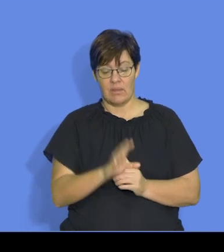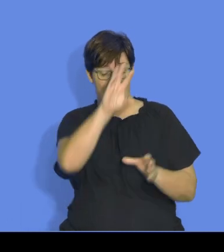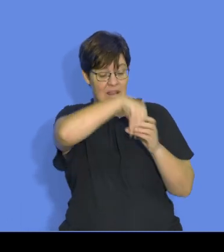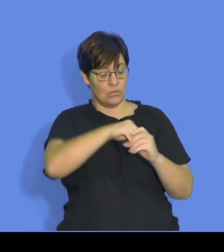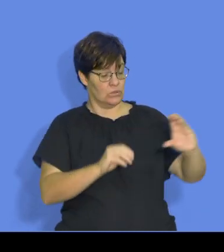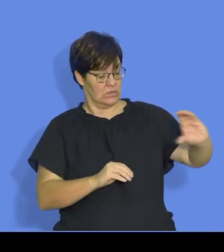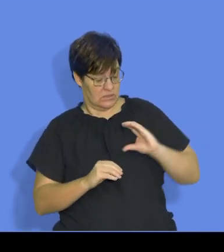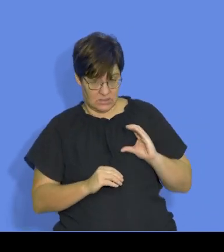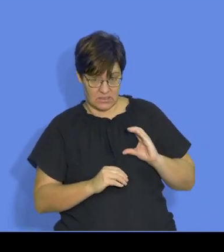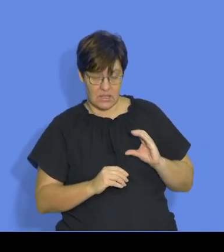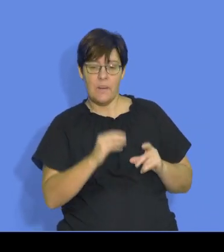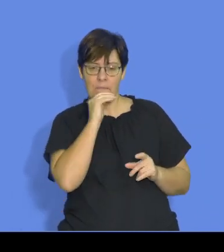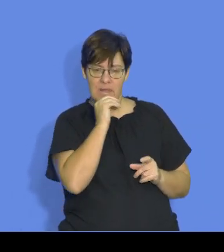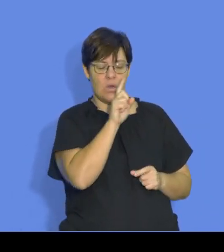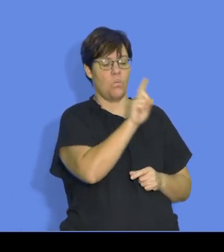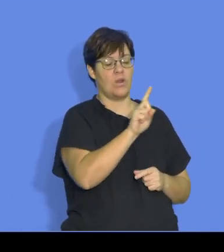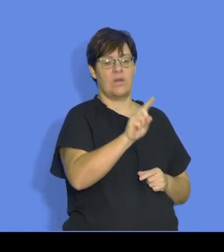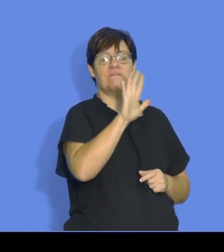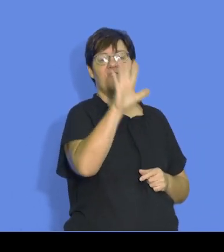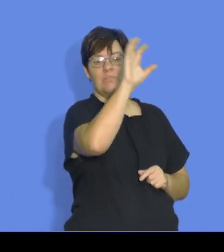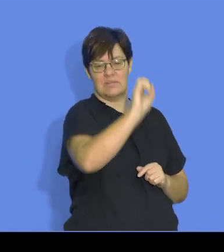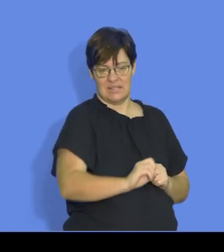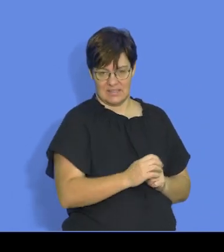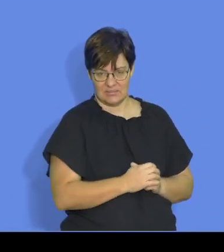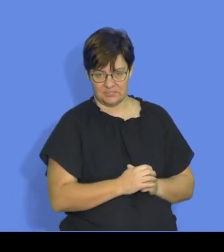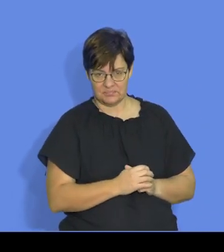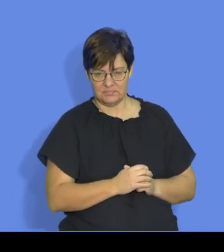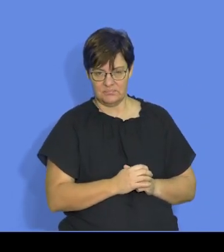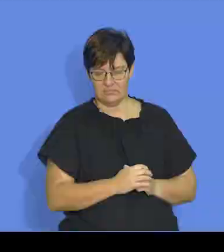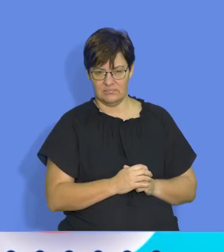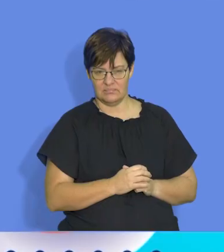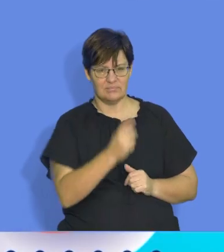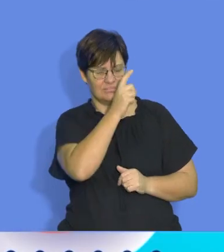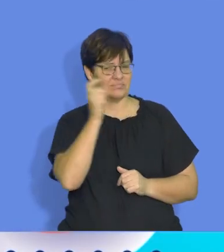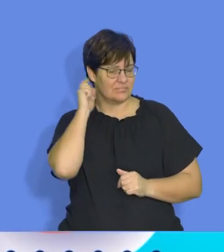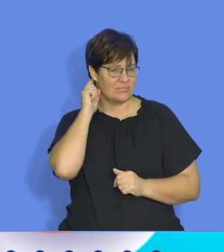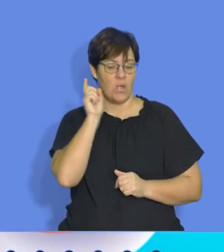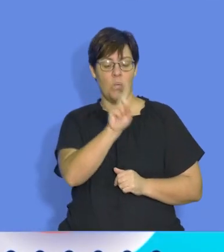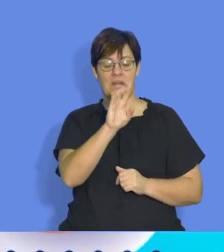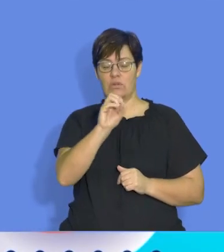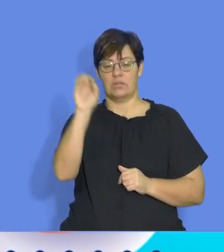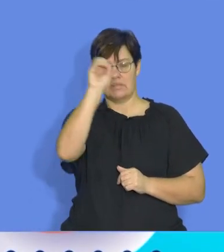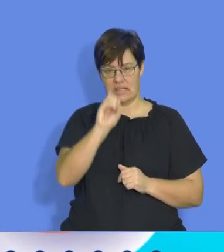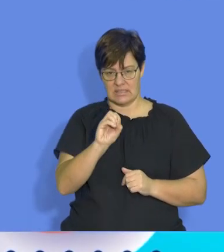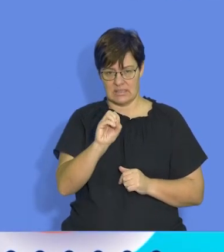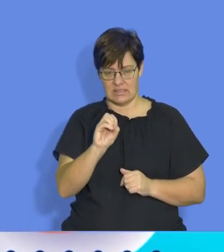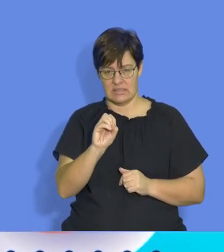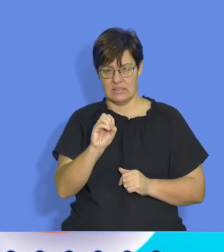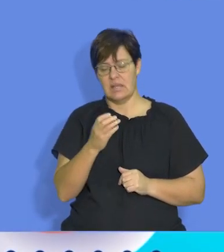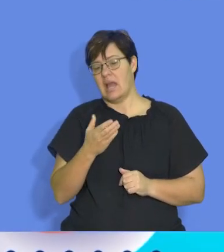you, it will be the 115%. So keep this in mind. 100% exclusive,